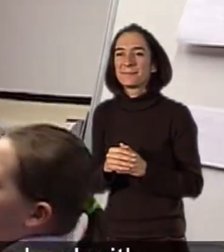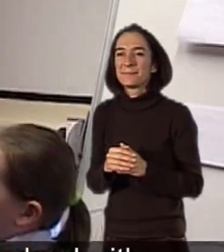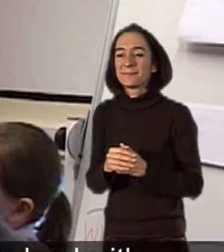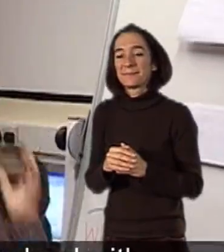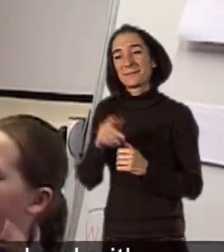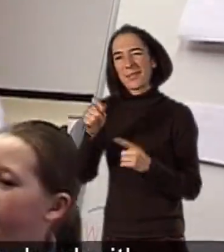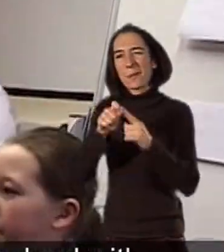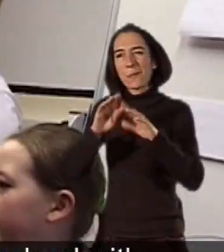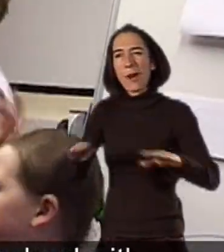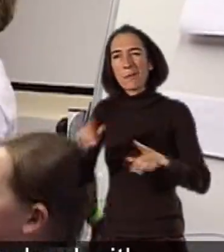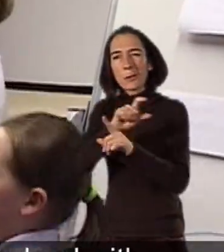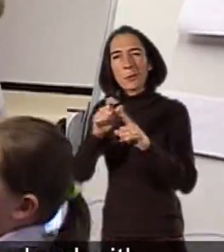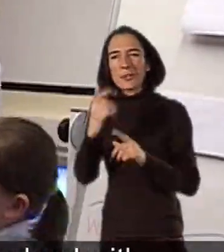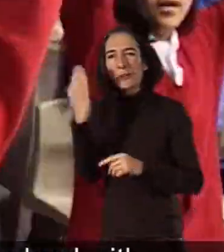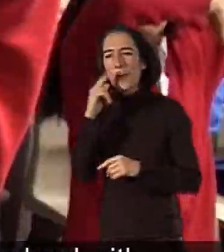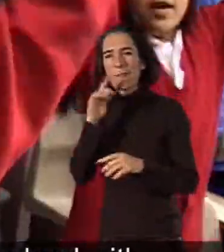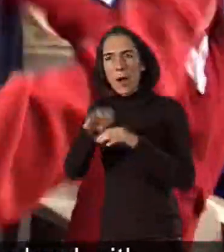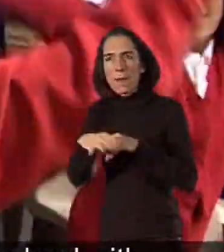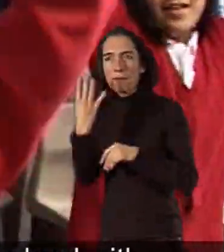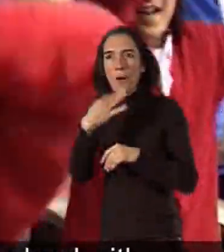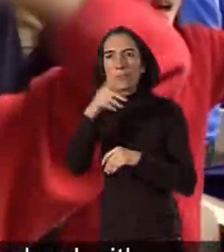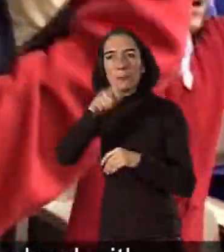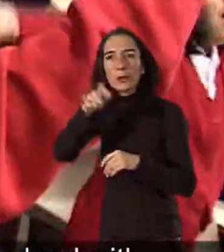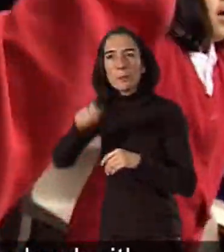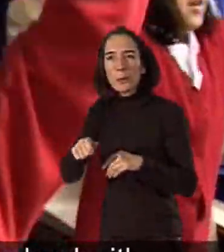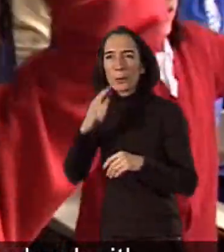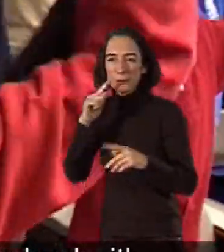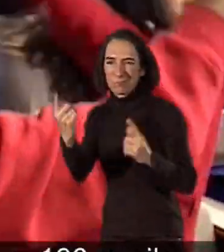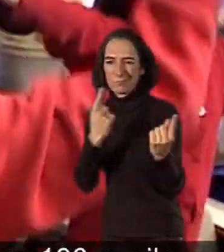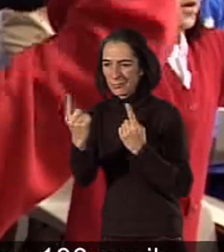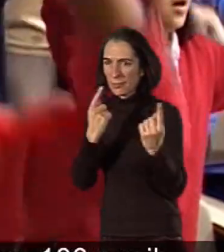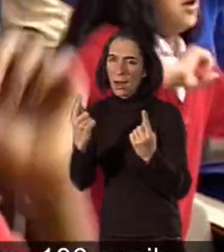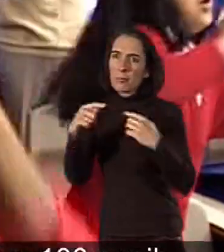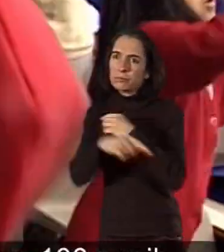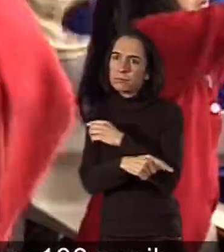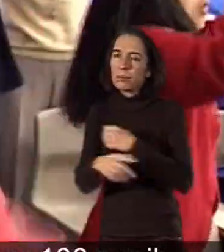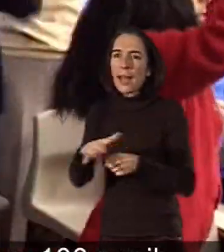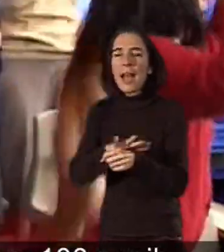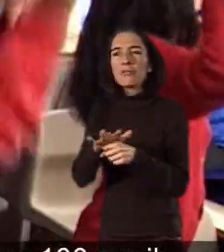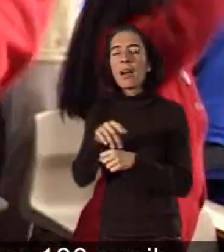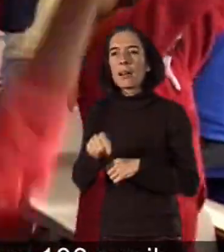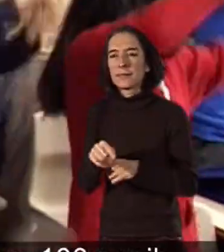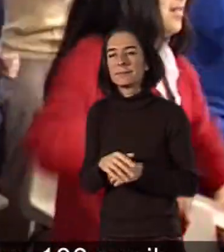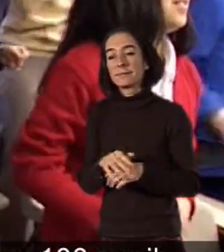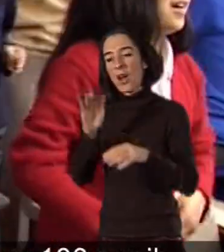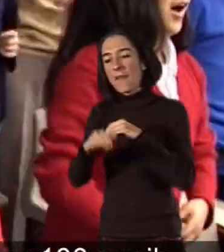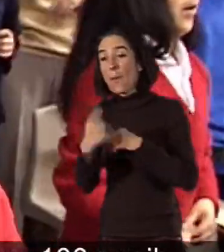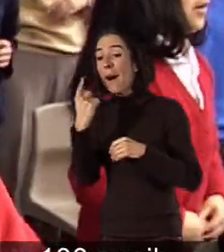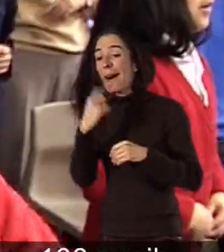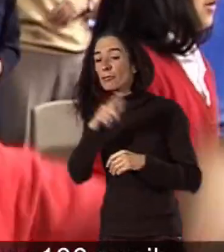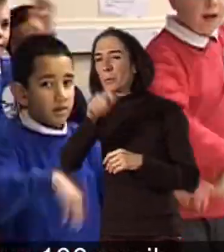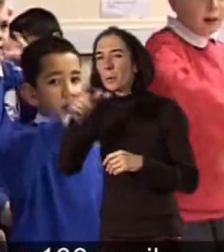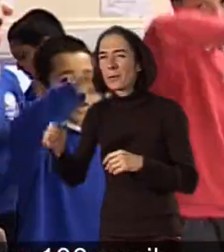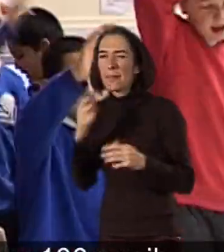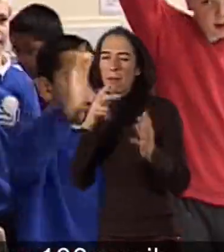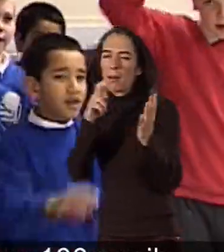Billesley Primary is a community school with over 400 pupils attending from a mainly deprived urban area. There are over 100 pupils